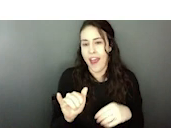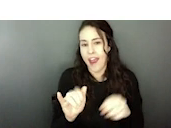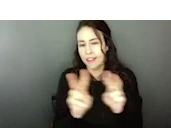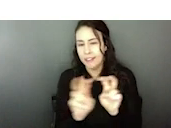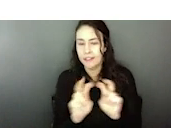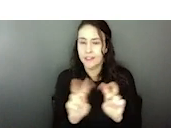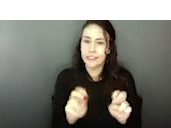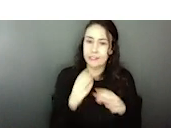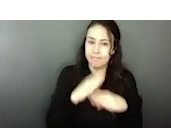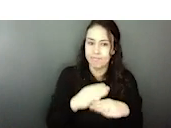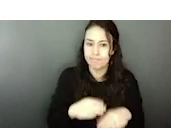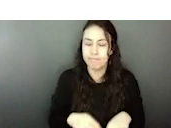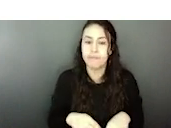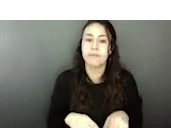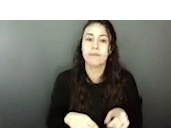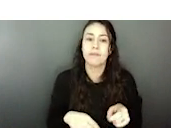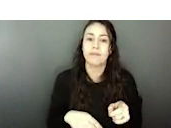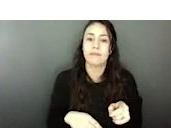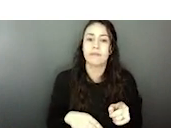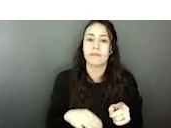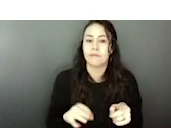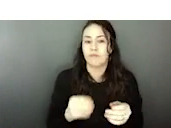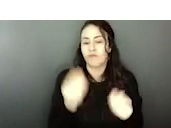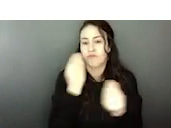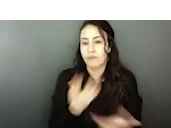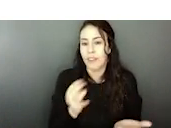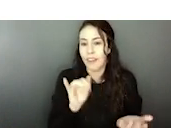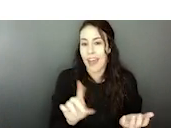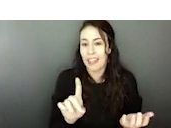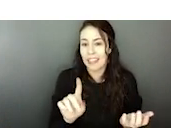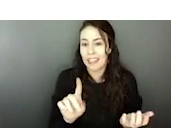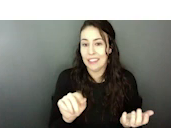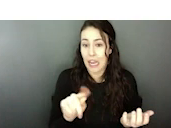more and disaggregating that data, you're seeing here,